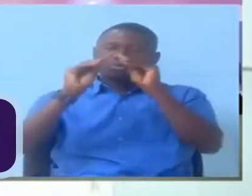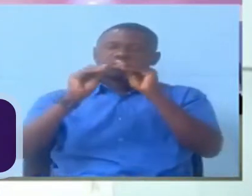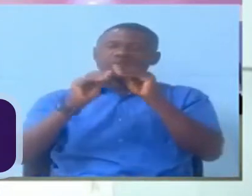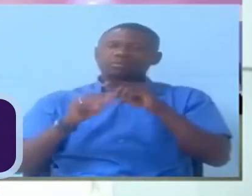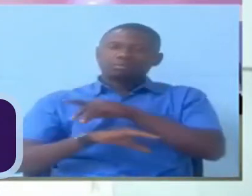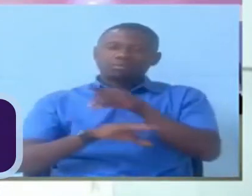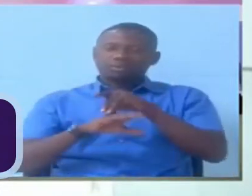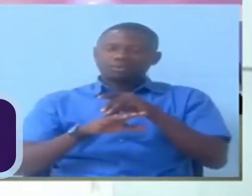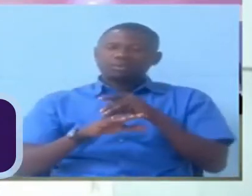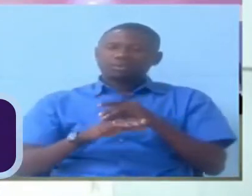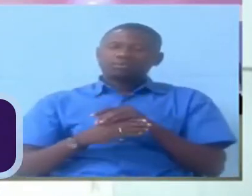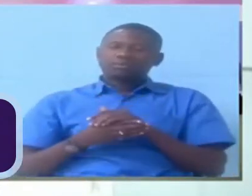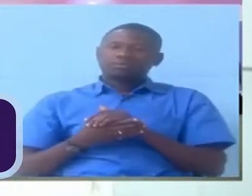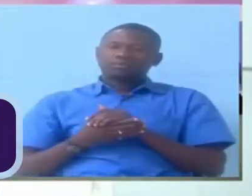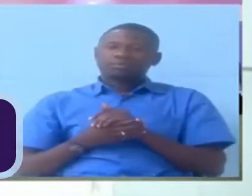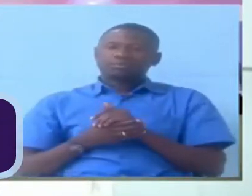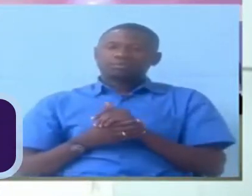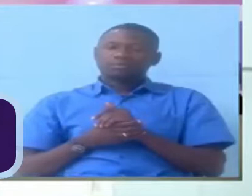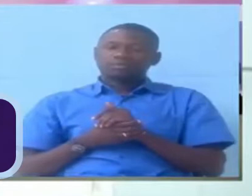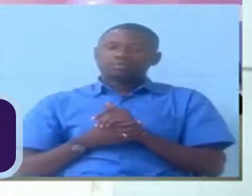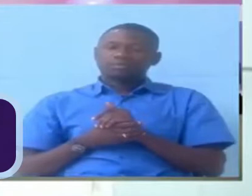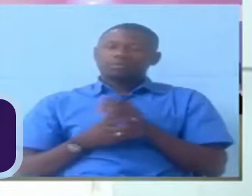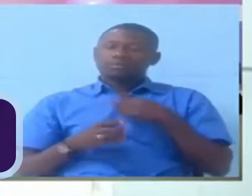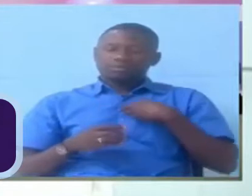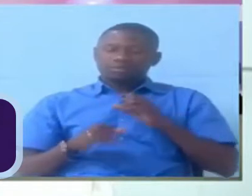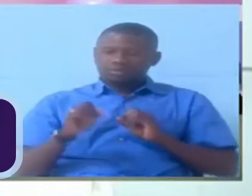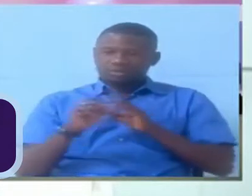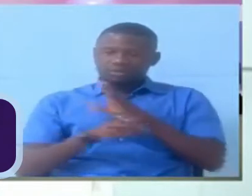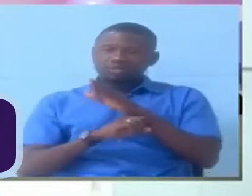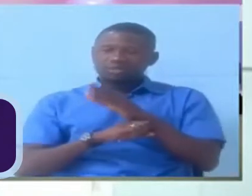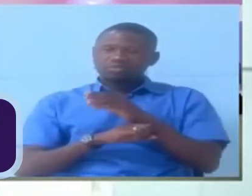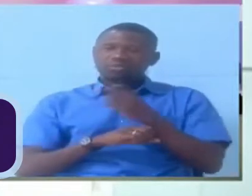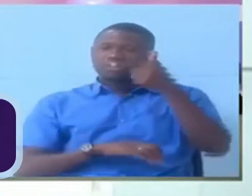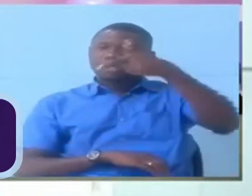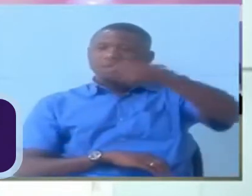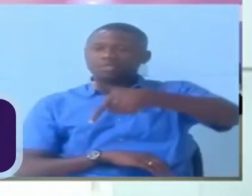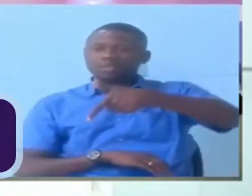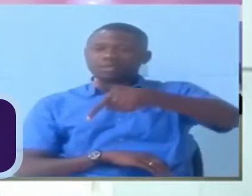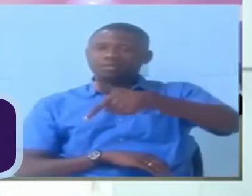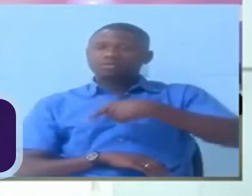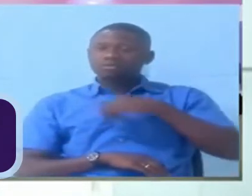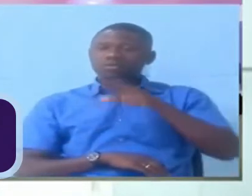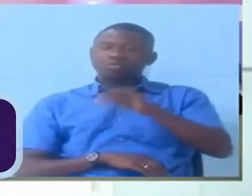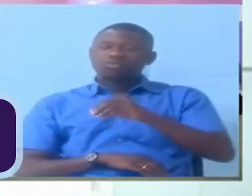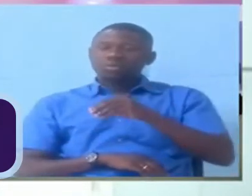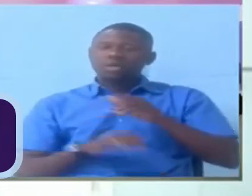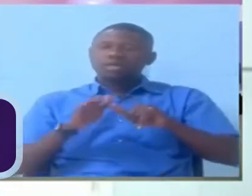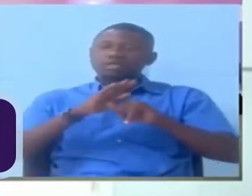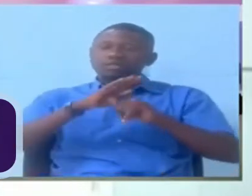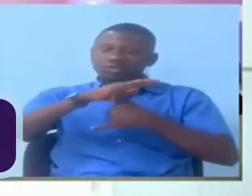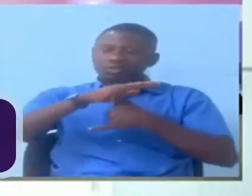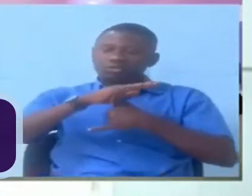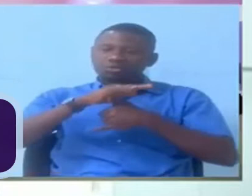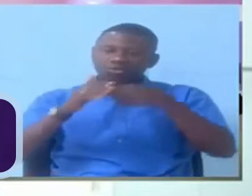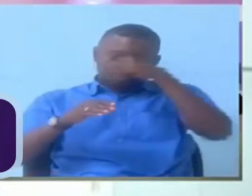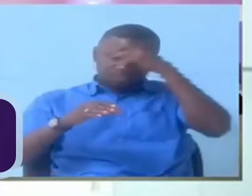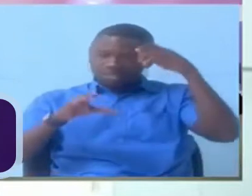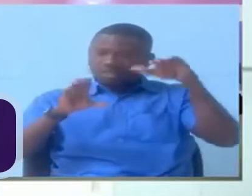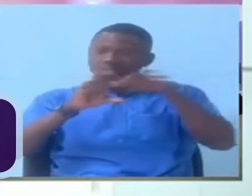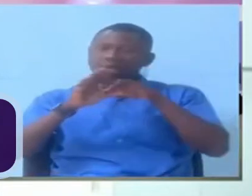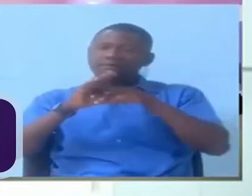corps would compare very well academically to the officer corps of the armies